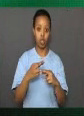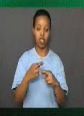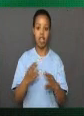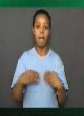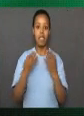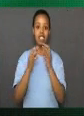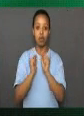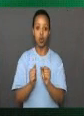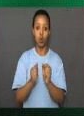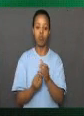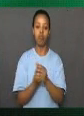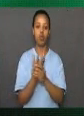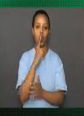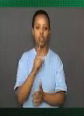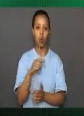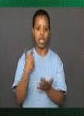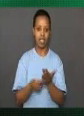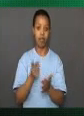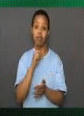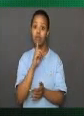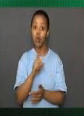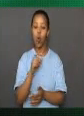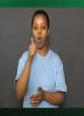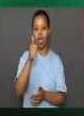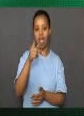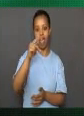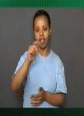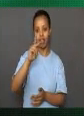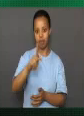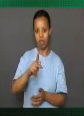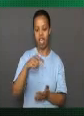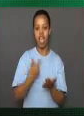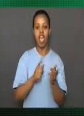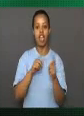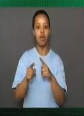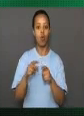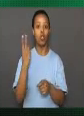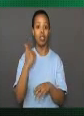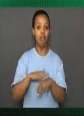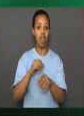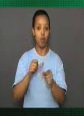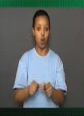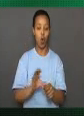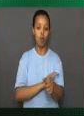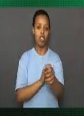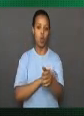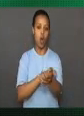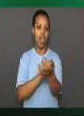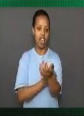a source of ATP, which is used as cellular